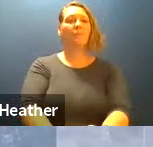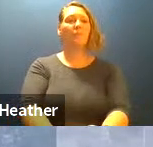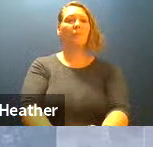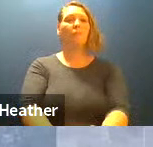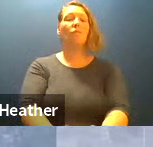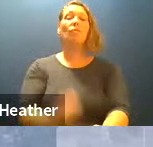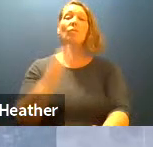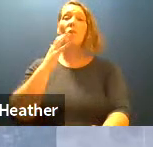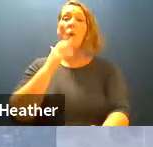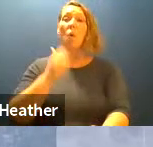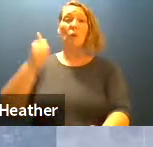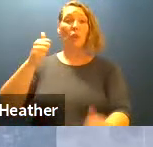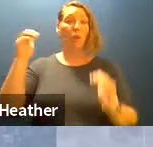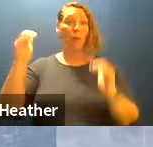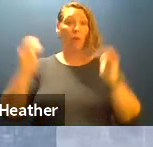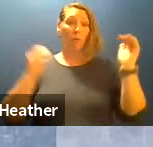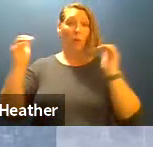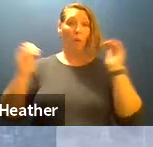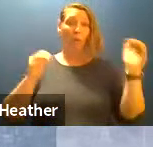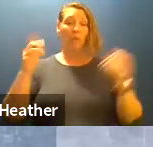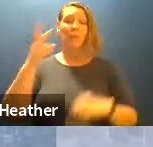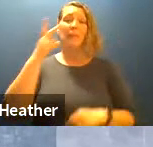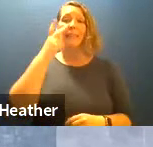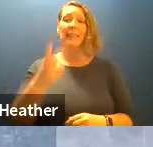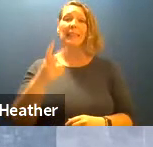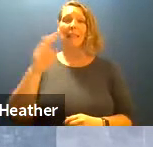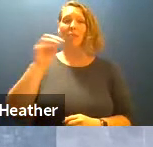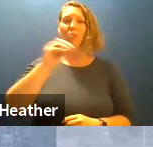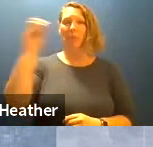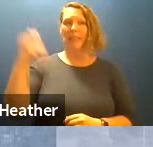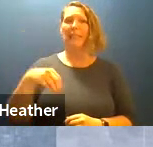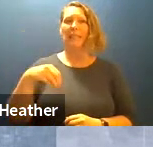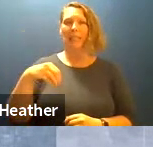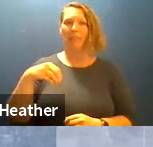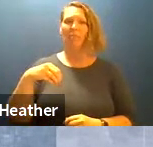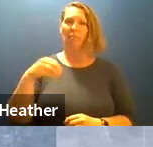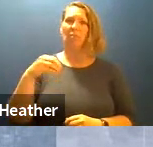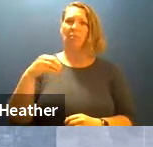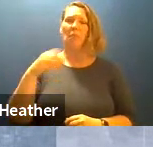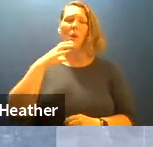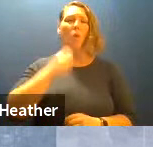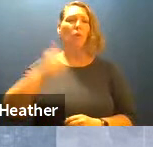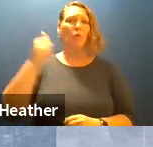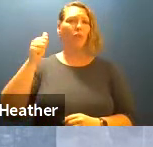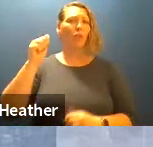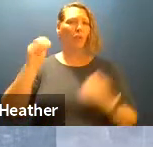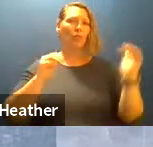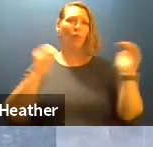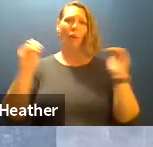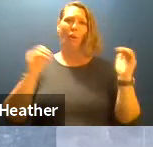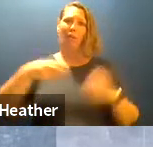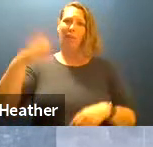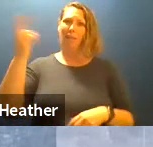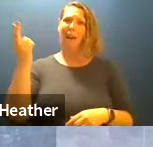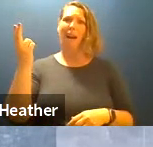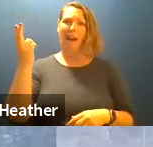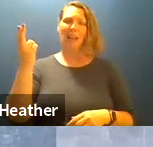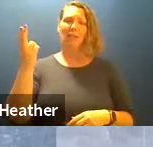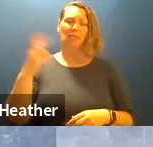Older adults, I showed that the percentage of older adults was pretty high for the program area, given our region